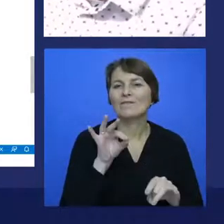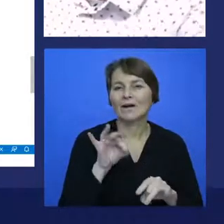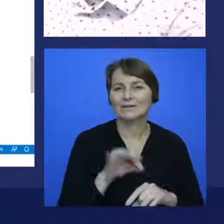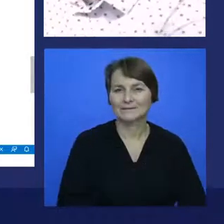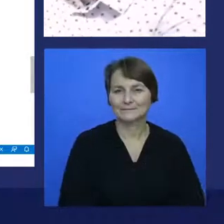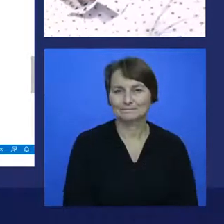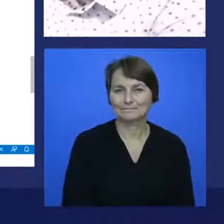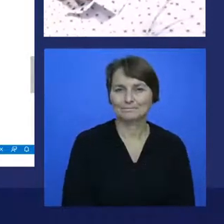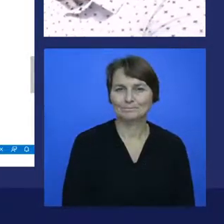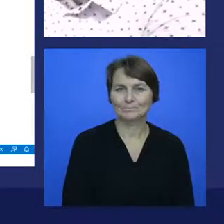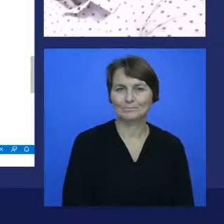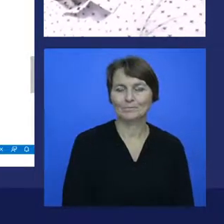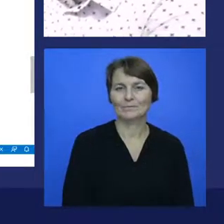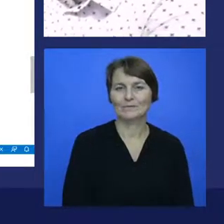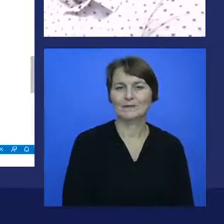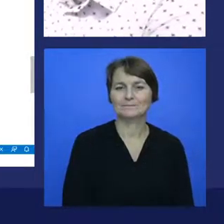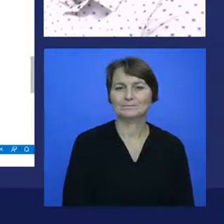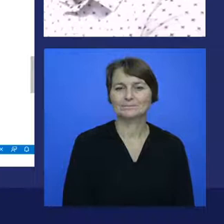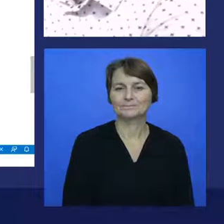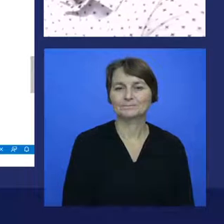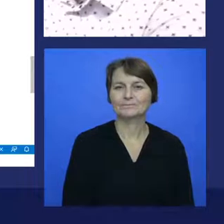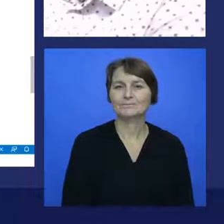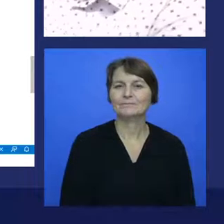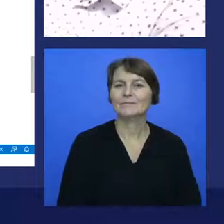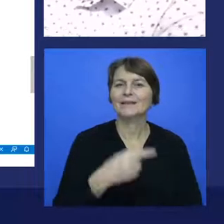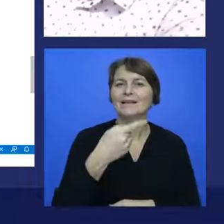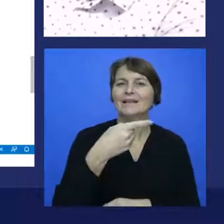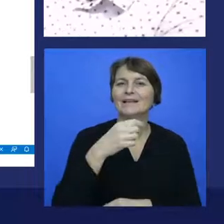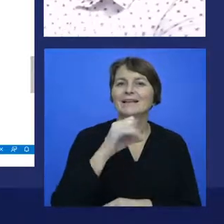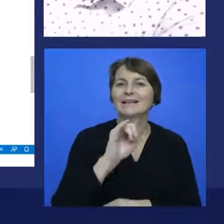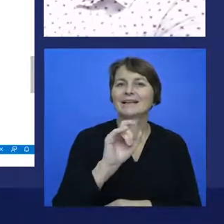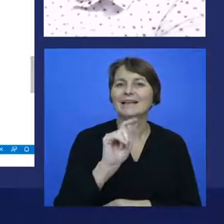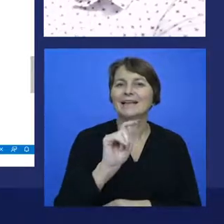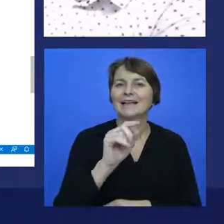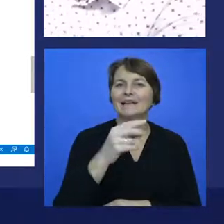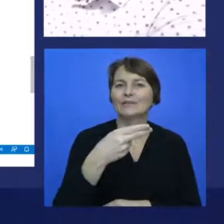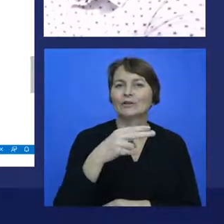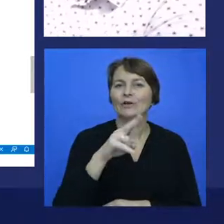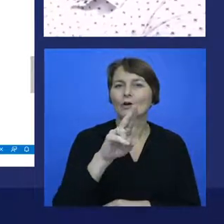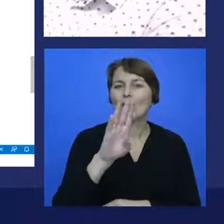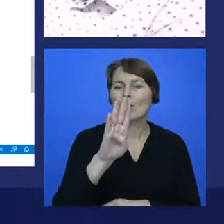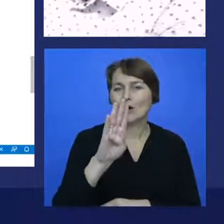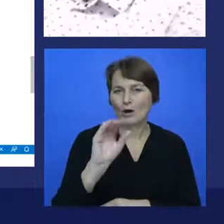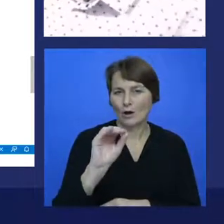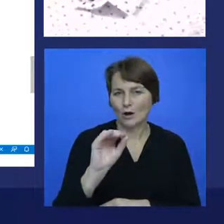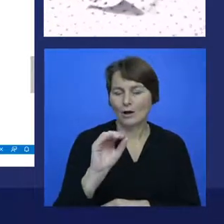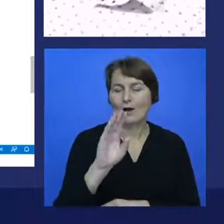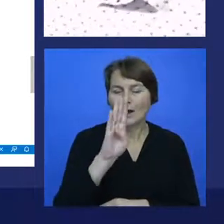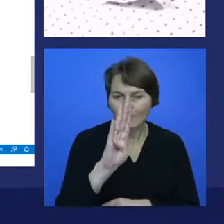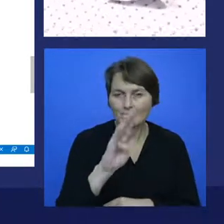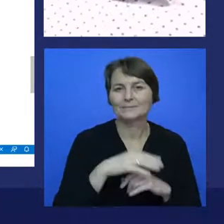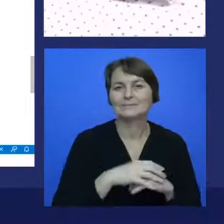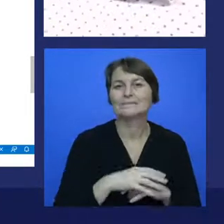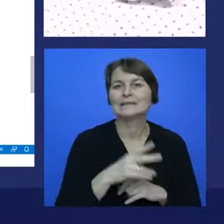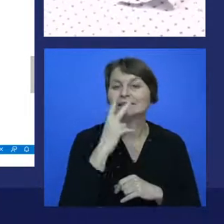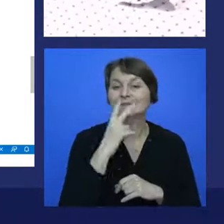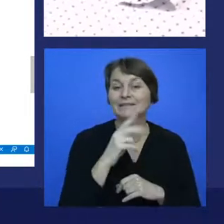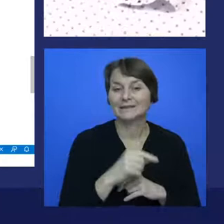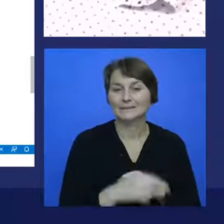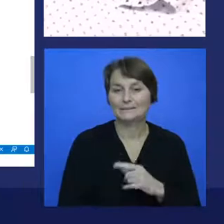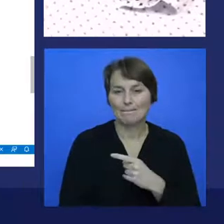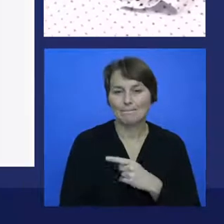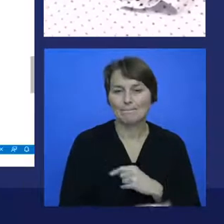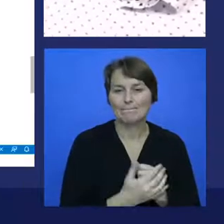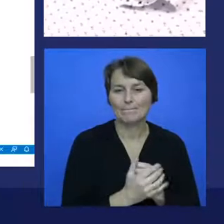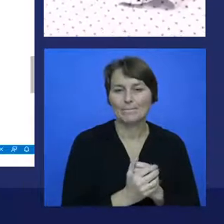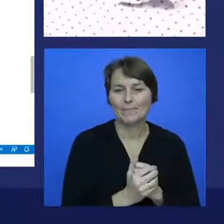I think it's the one that I was showing you that has the explanations is deep learning with PyTorch. So let me bring that over here so